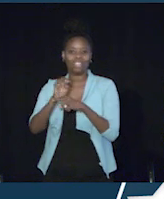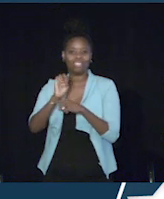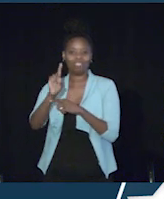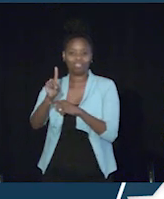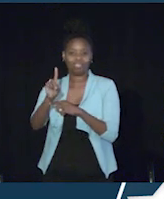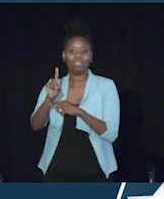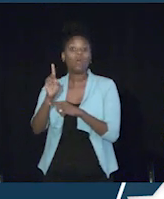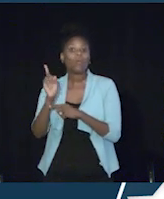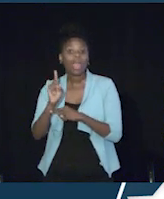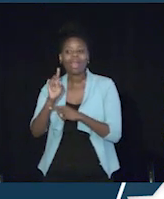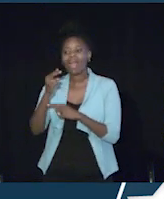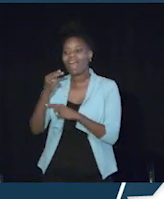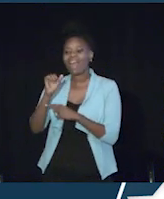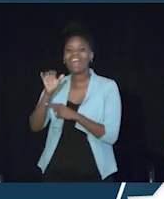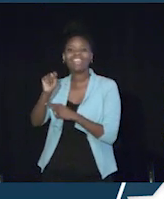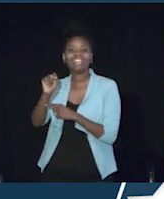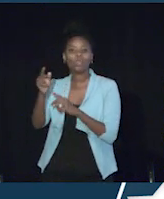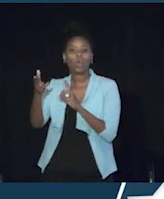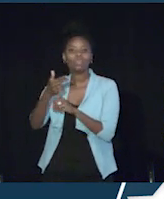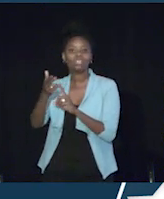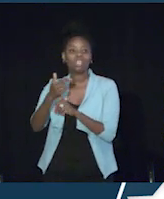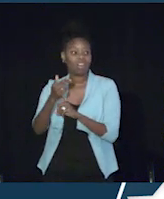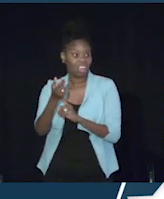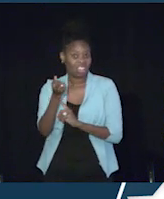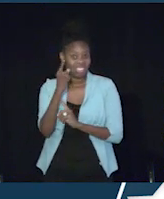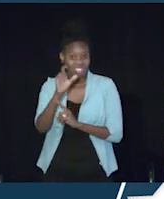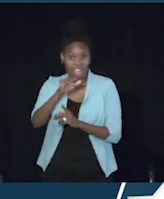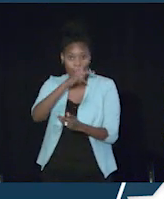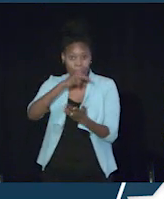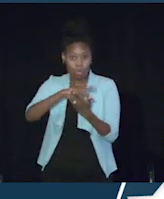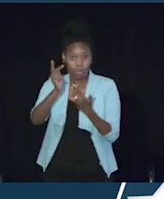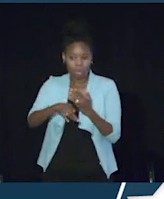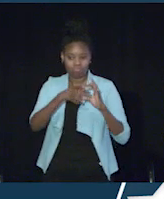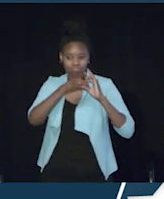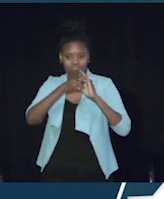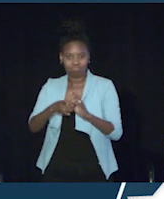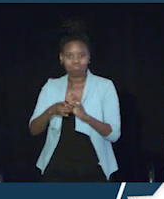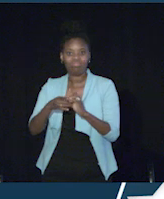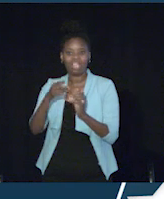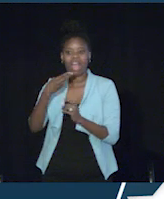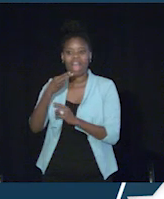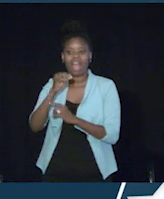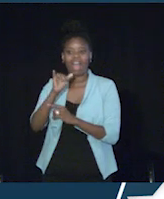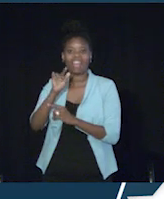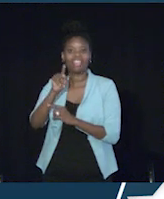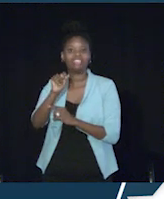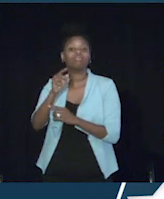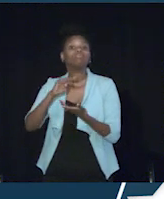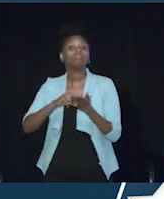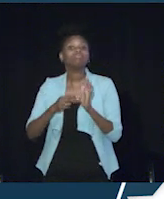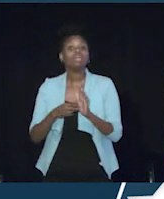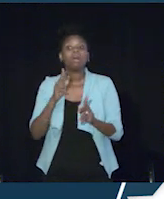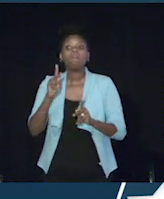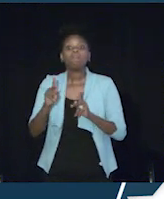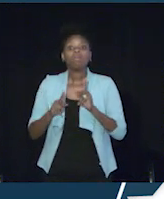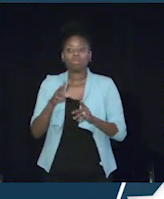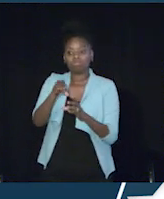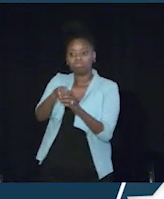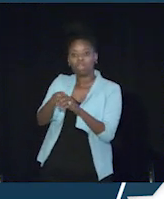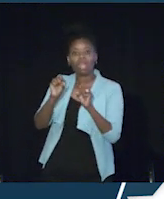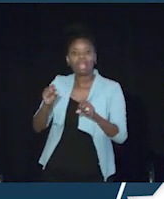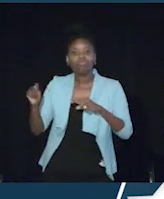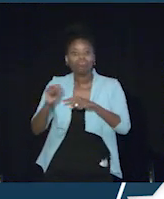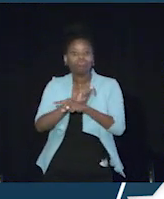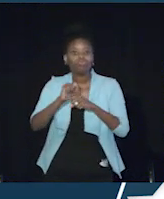and training program we have with the Hyatt Hotel chain, where our participants can receive training in different departments